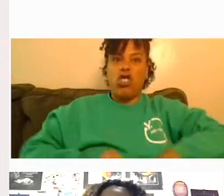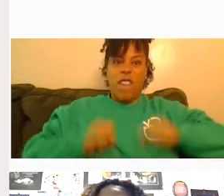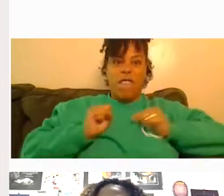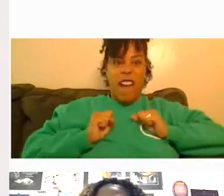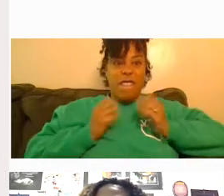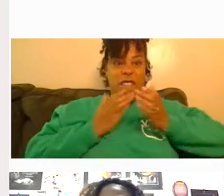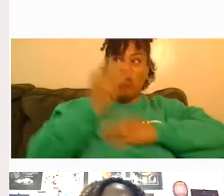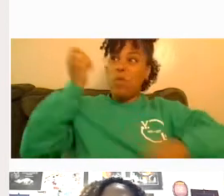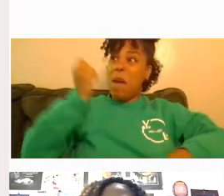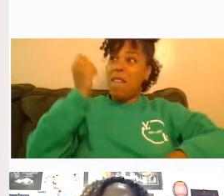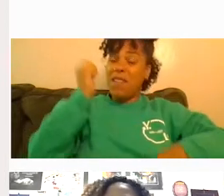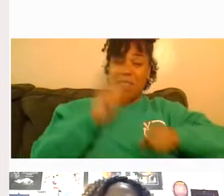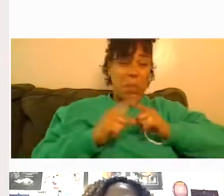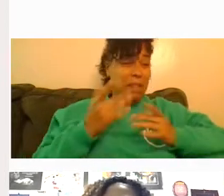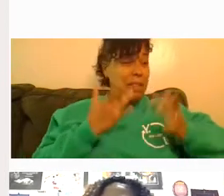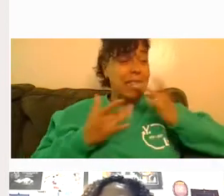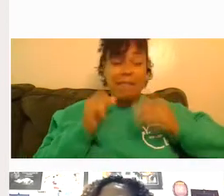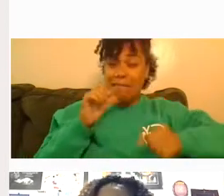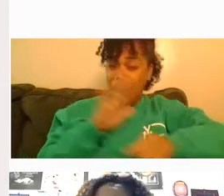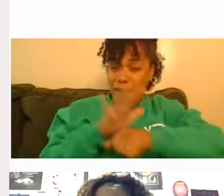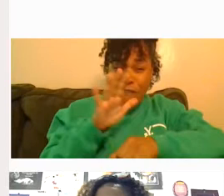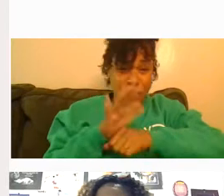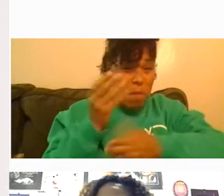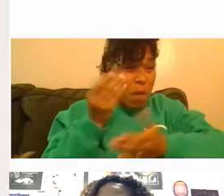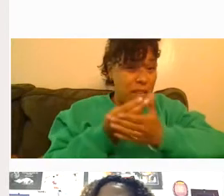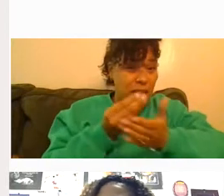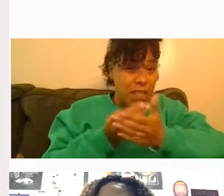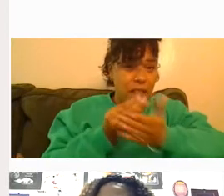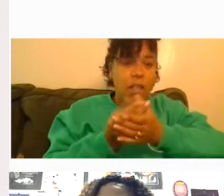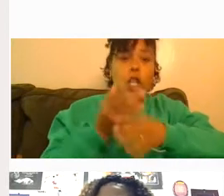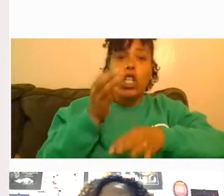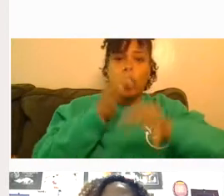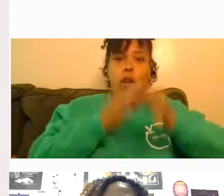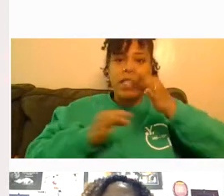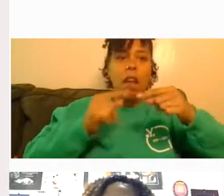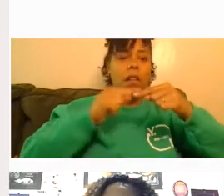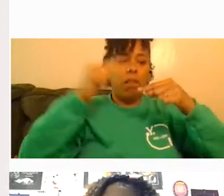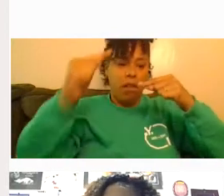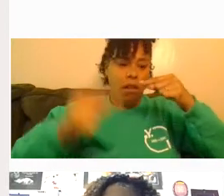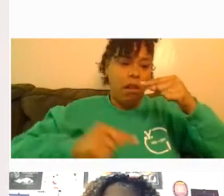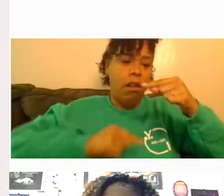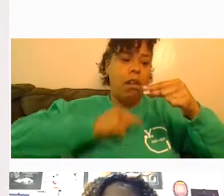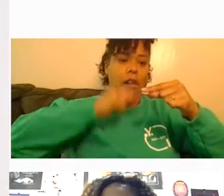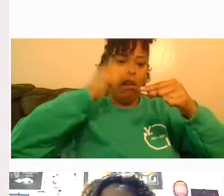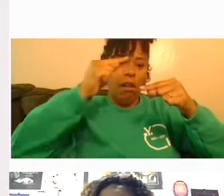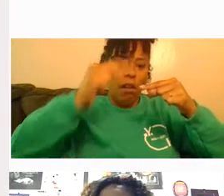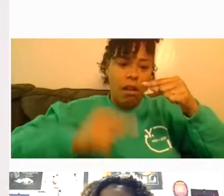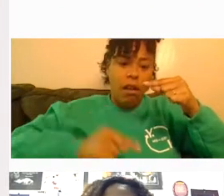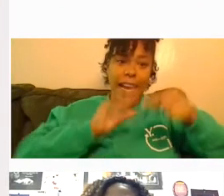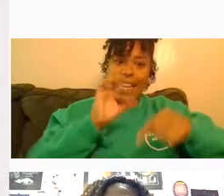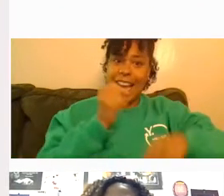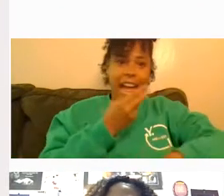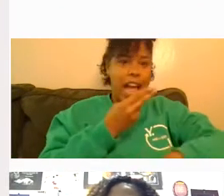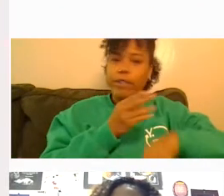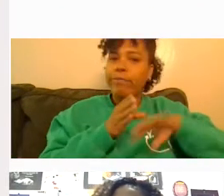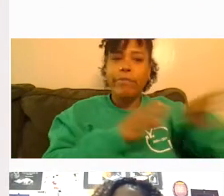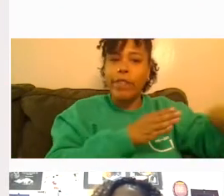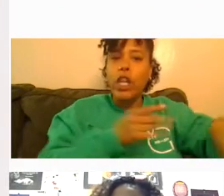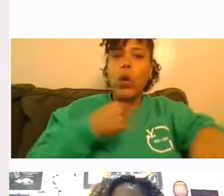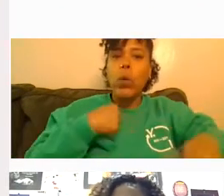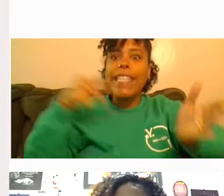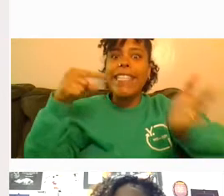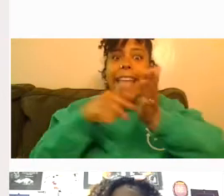not coming in. So instead of living in a cash cycle where we need to be, we're living in a debt cycle. And we're going